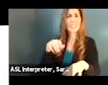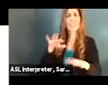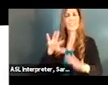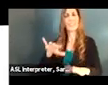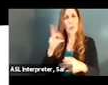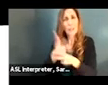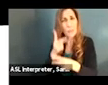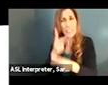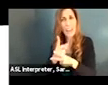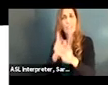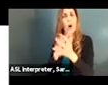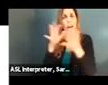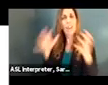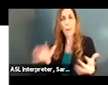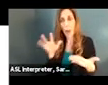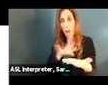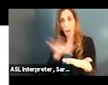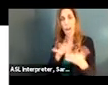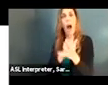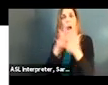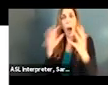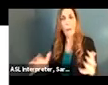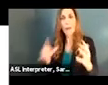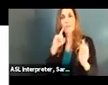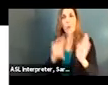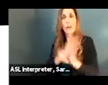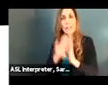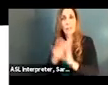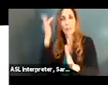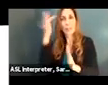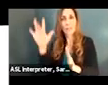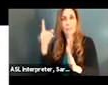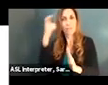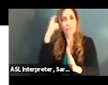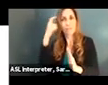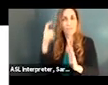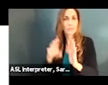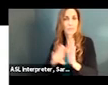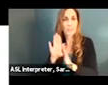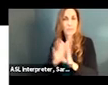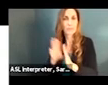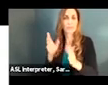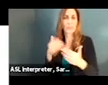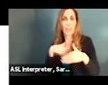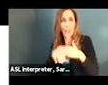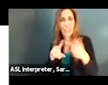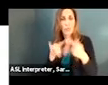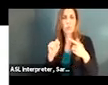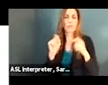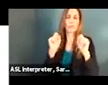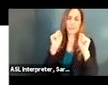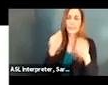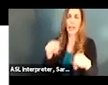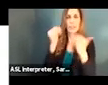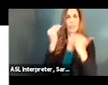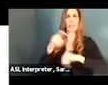very careful about how much screen time a typically developing child has access to. But when